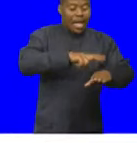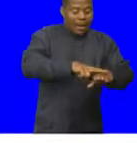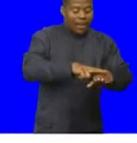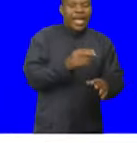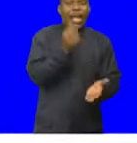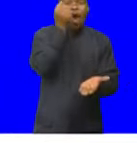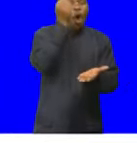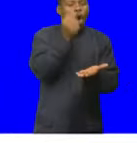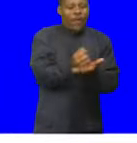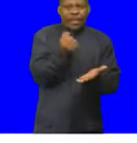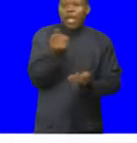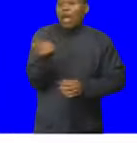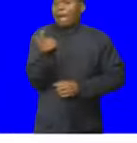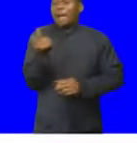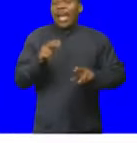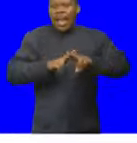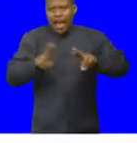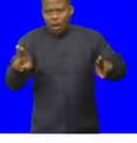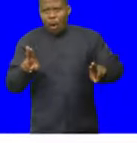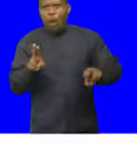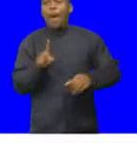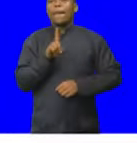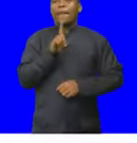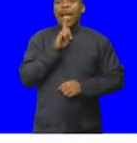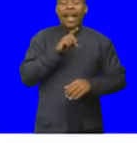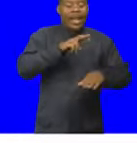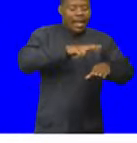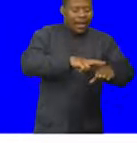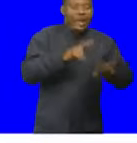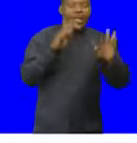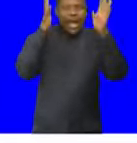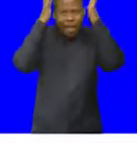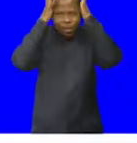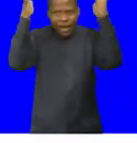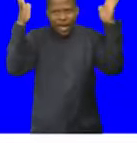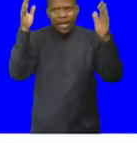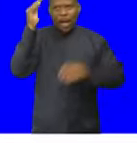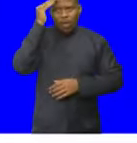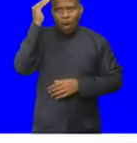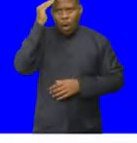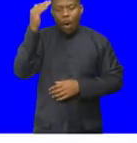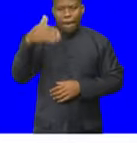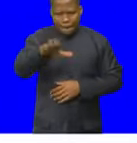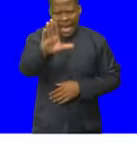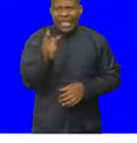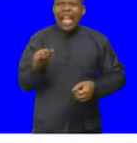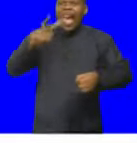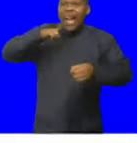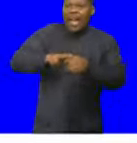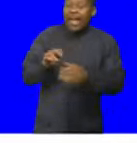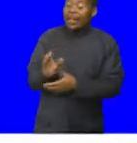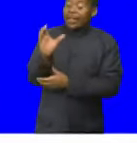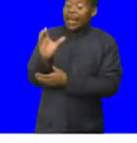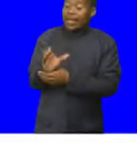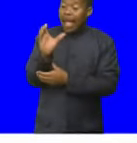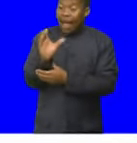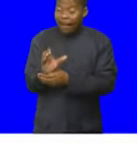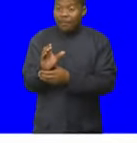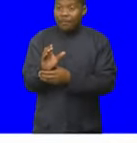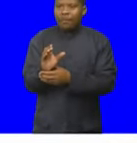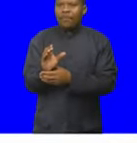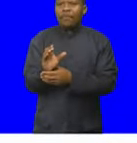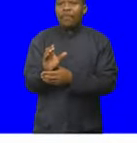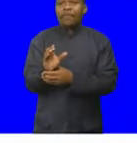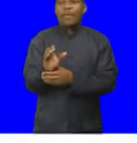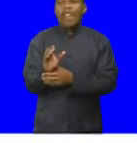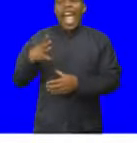anisamele ne ministry ke base kumele live lesicela ukuthi nibe nako enqondweni ukuthi indaba